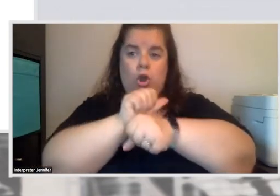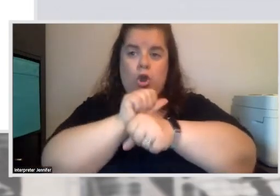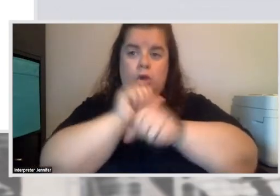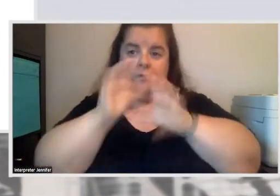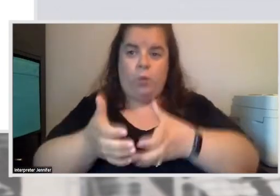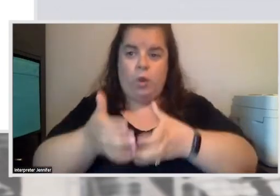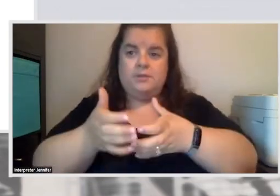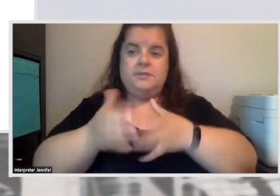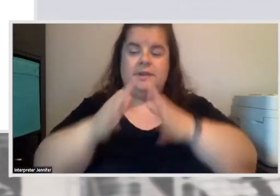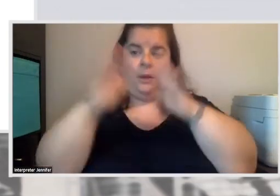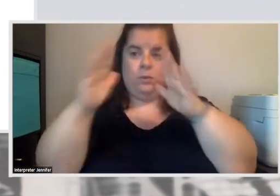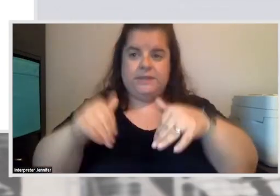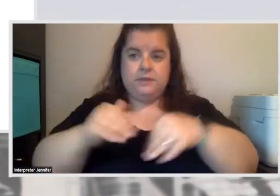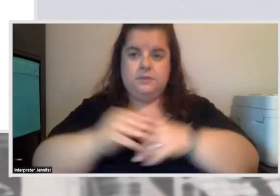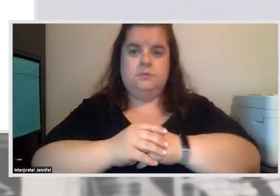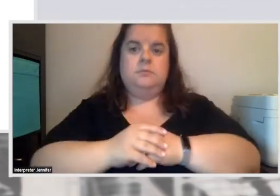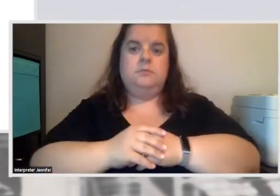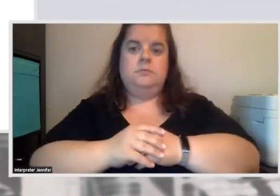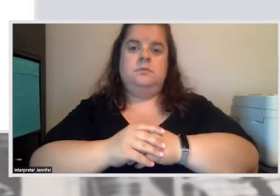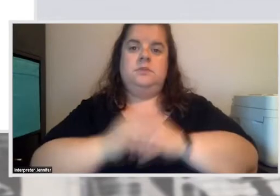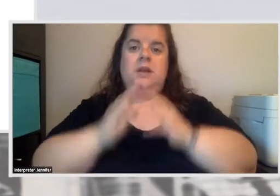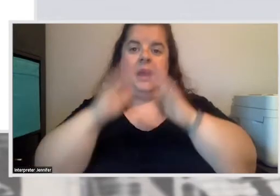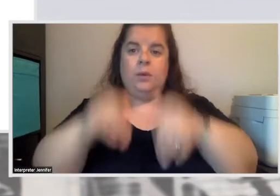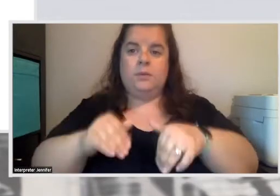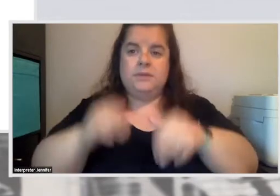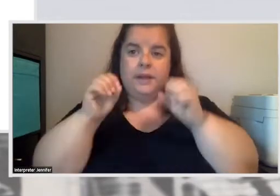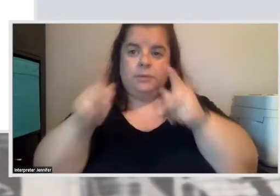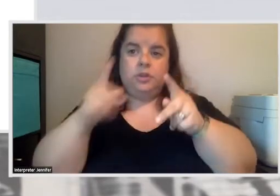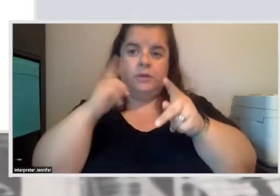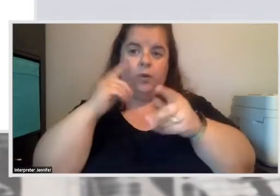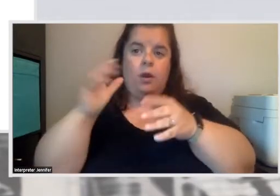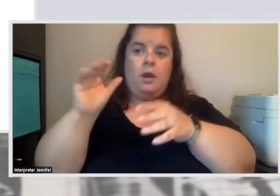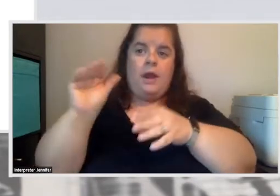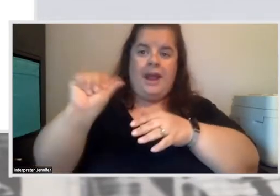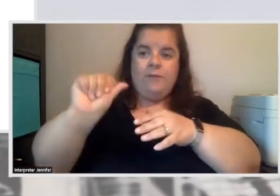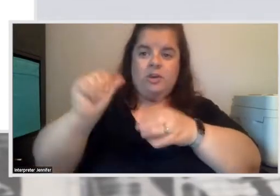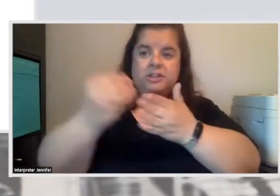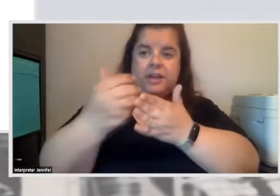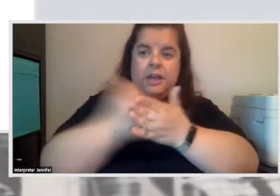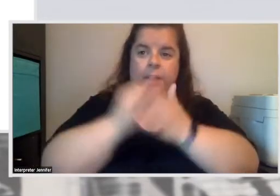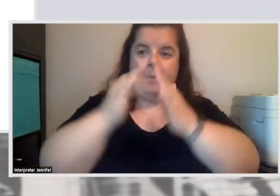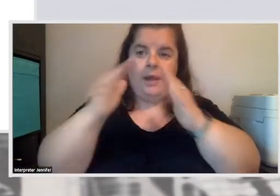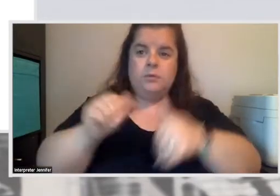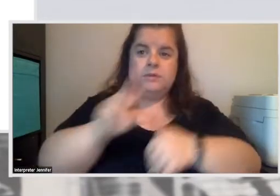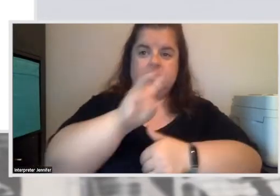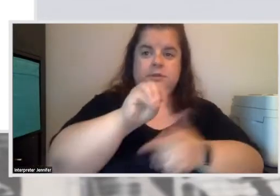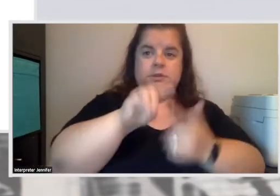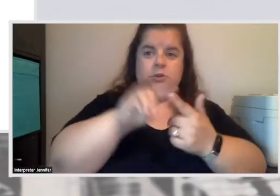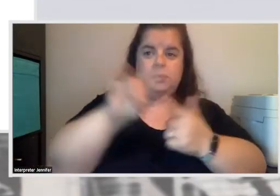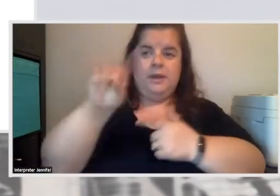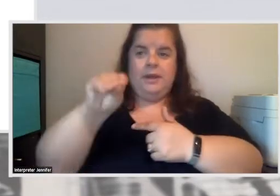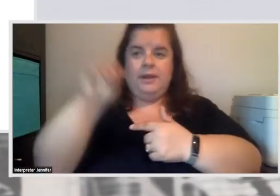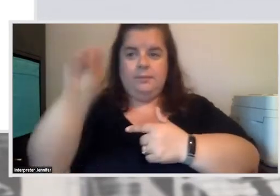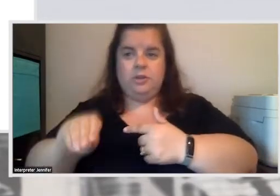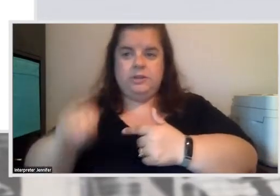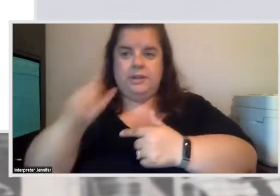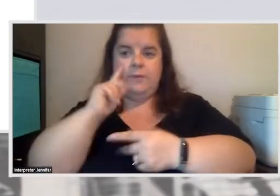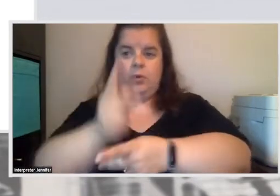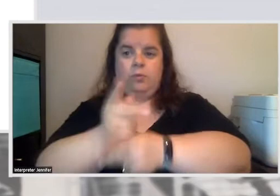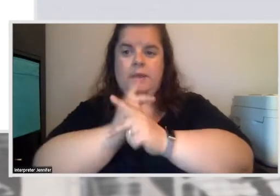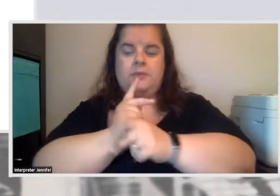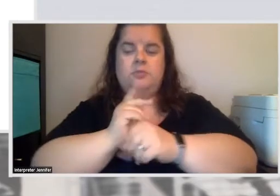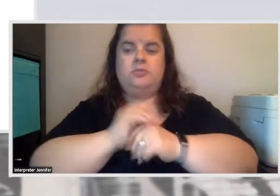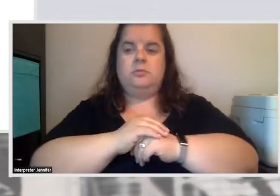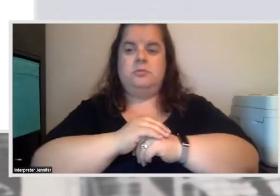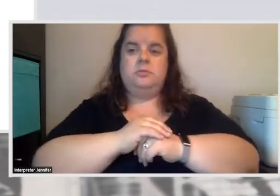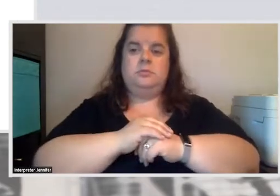to housing opportunities for middle income households that are between 60 and 80% for renters,